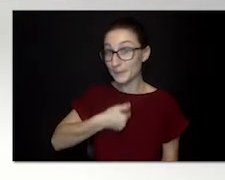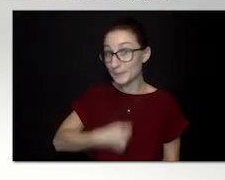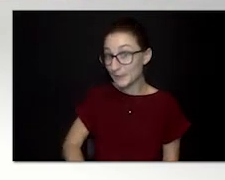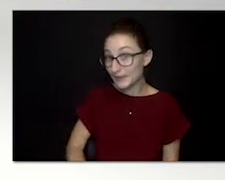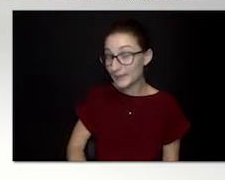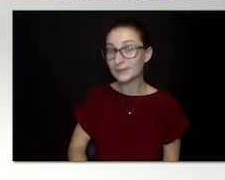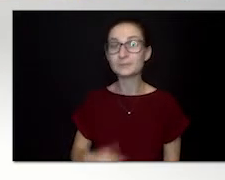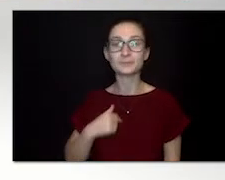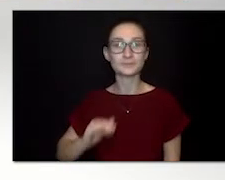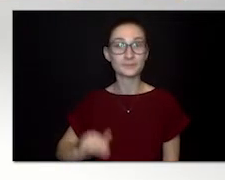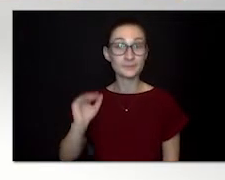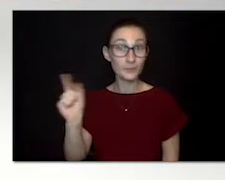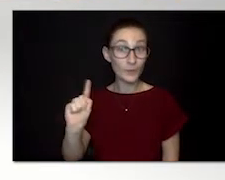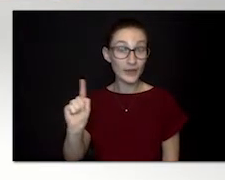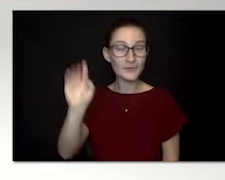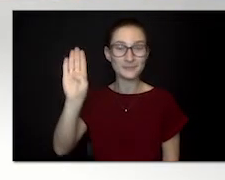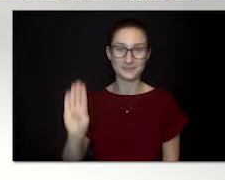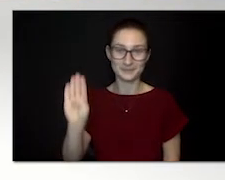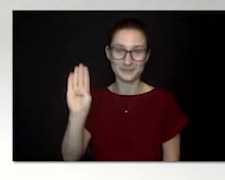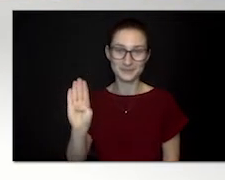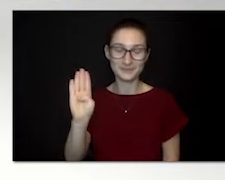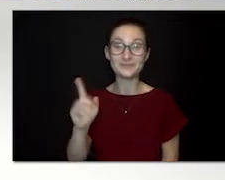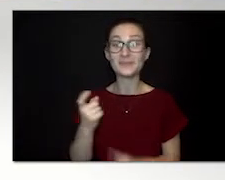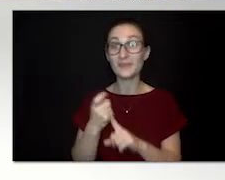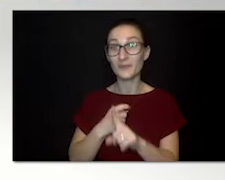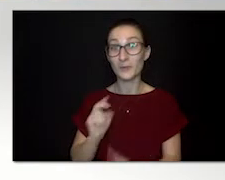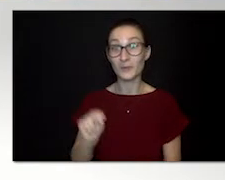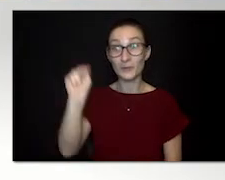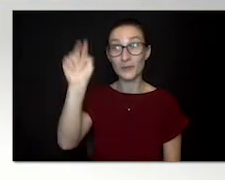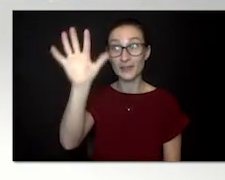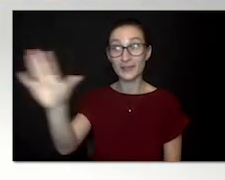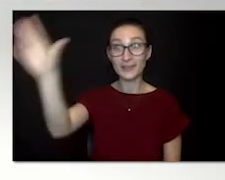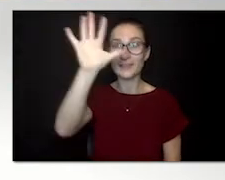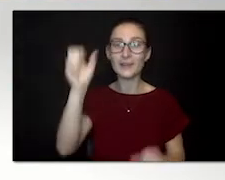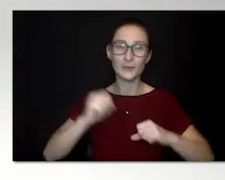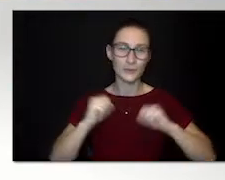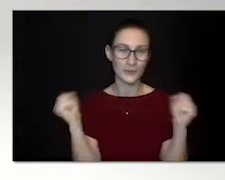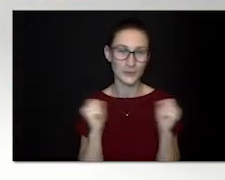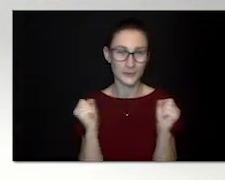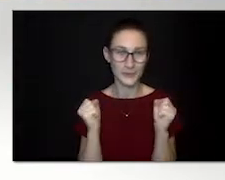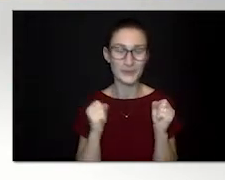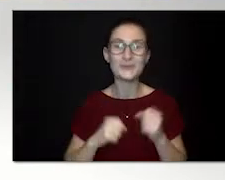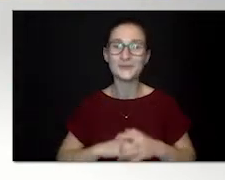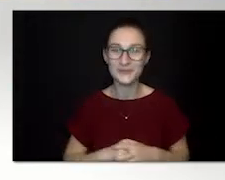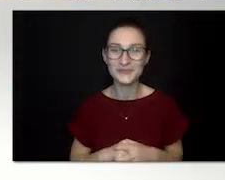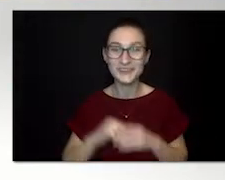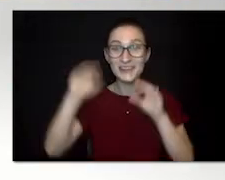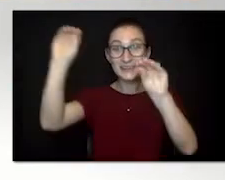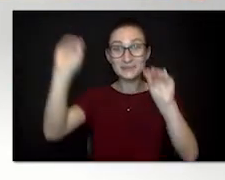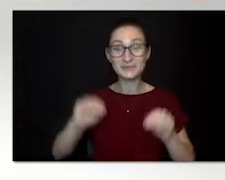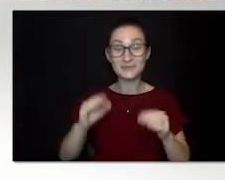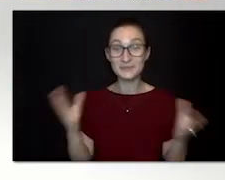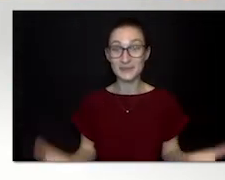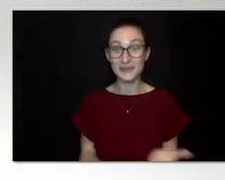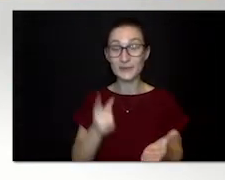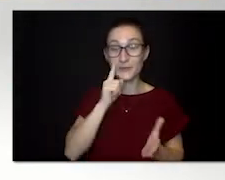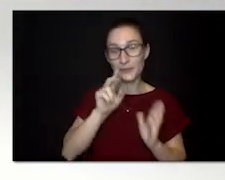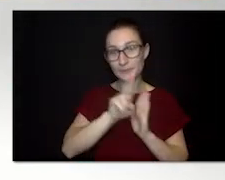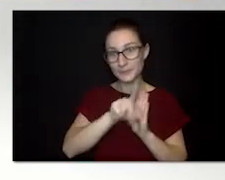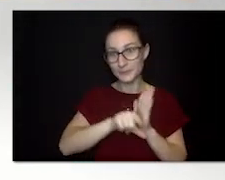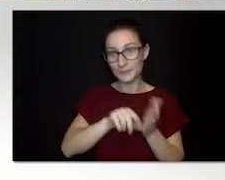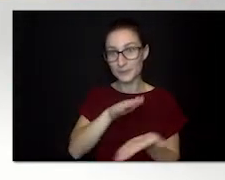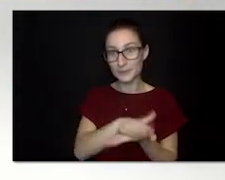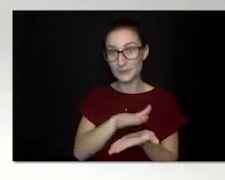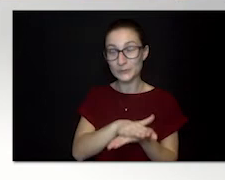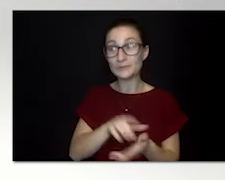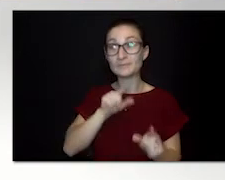A little bit about myself. I actually grew up in the Boston area, so I'm from the north where it's quite cold. I moved down